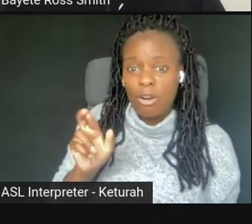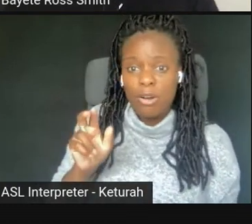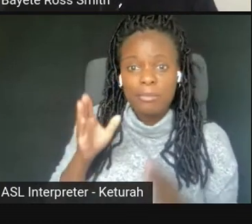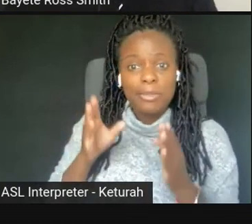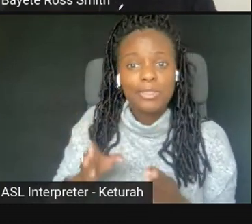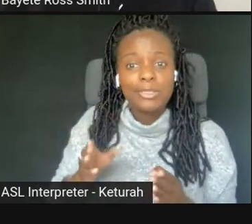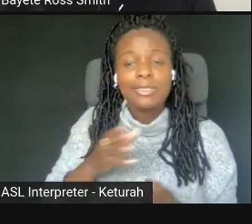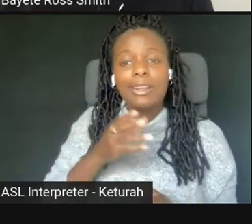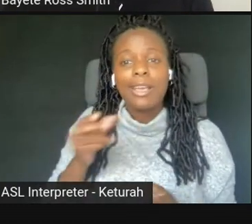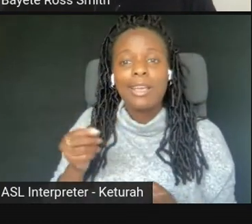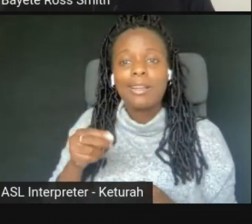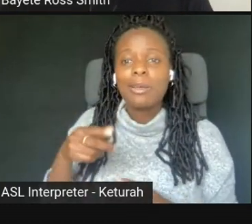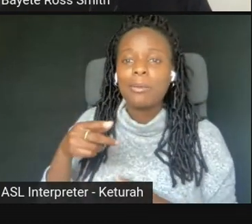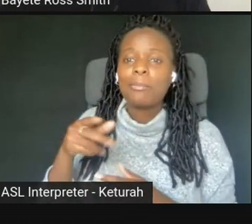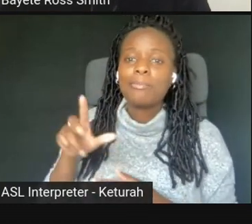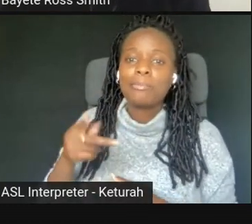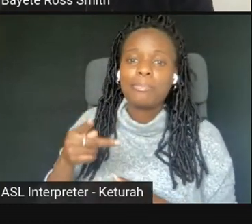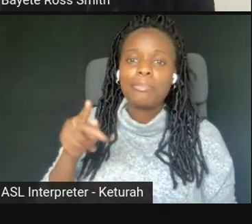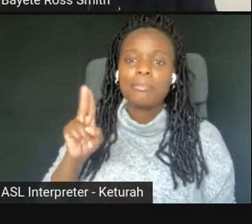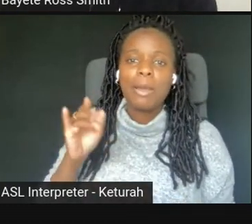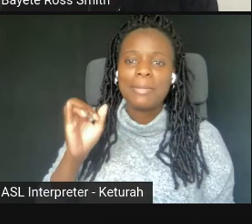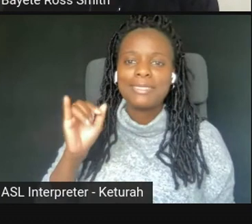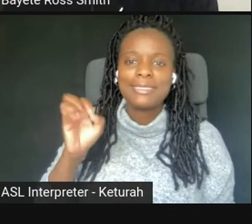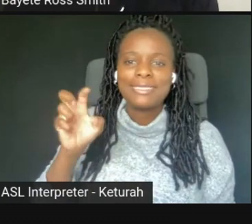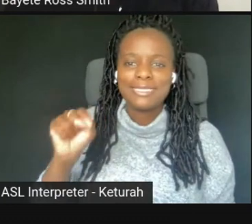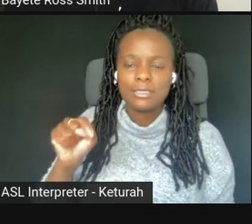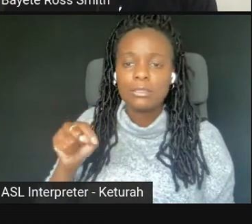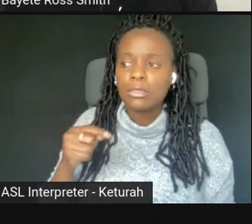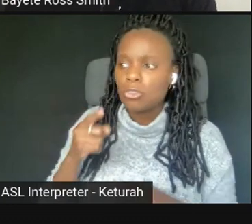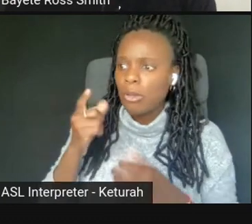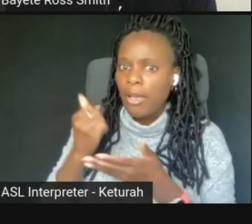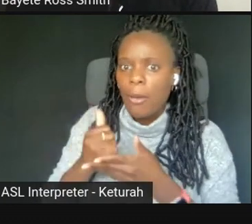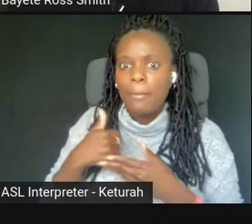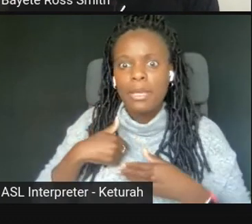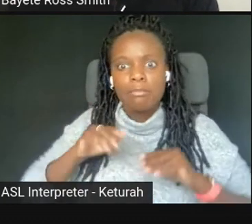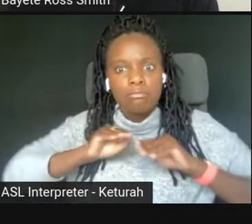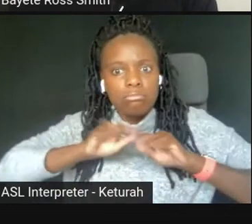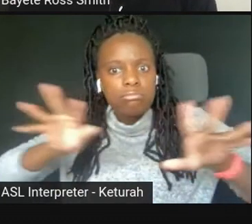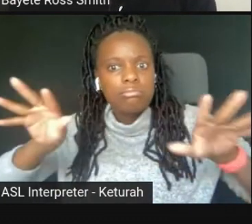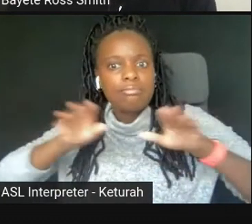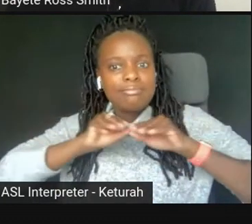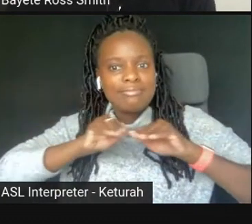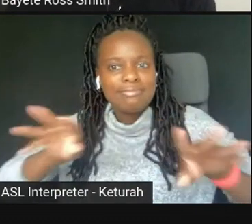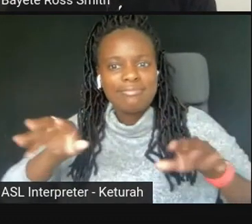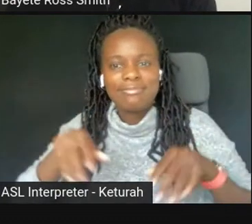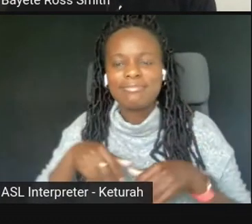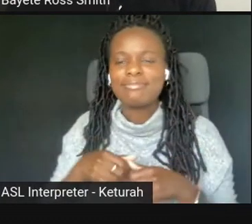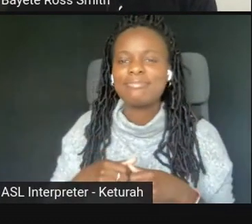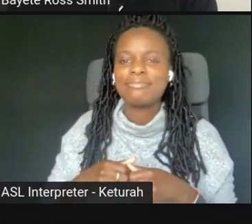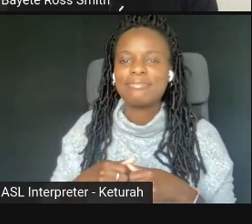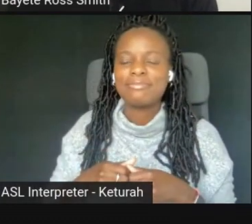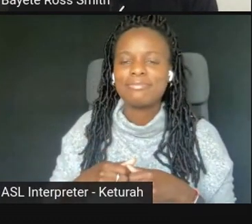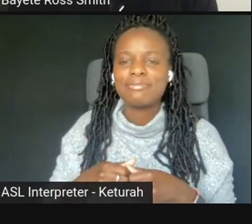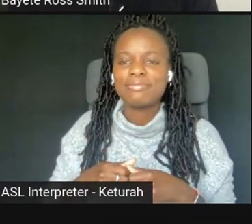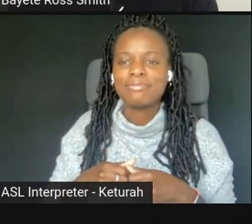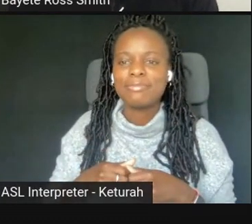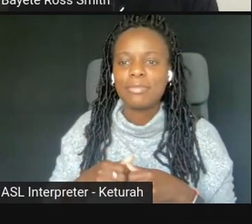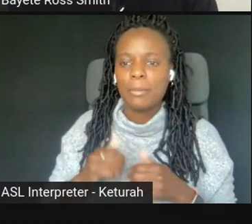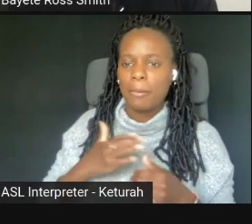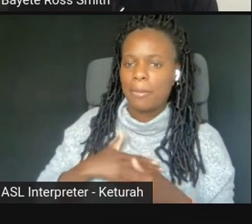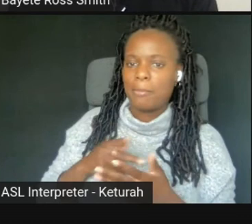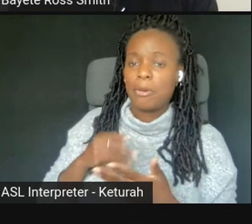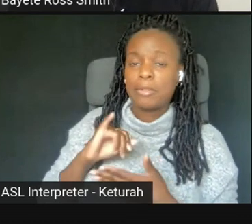more strategically spread the word about the work I'm doing. And finally, I'm looking for access to equipment. I currently